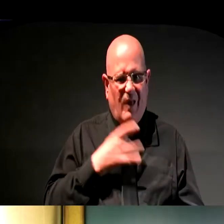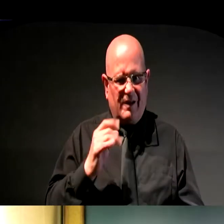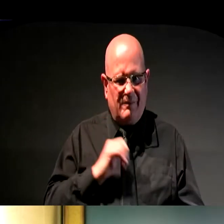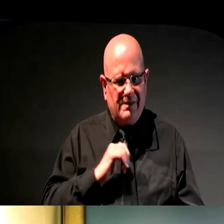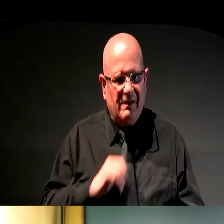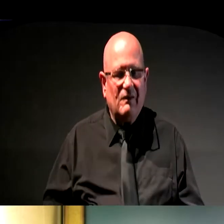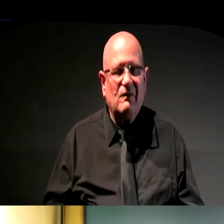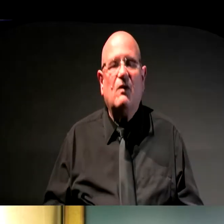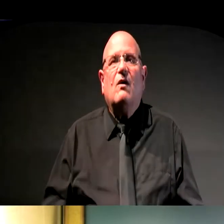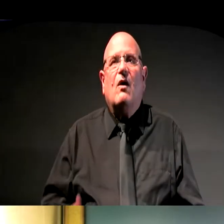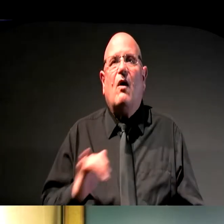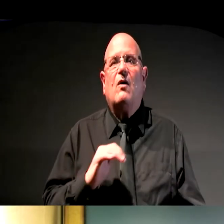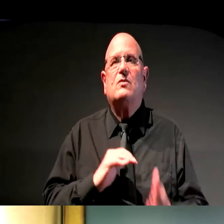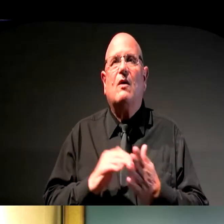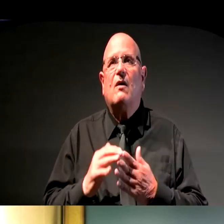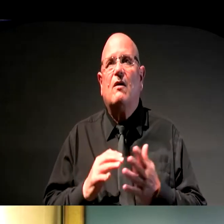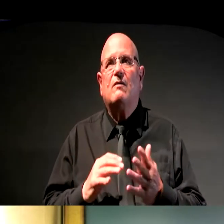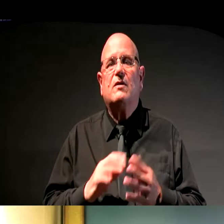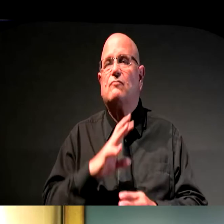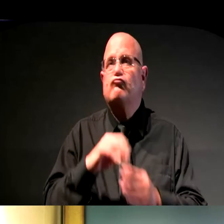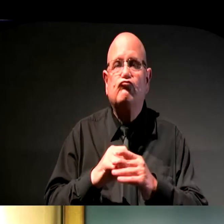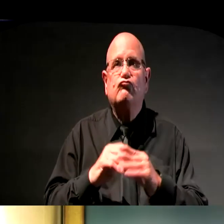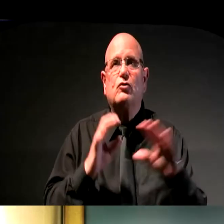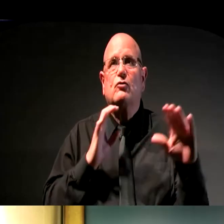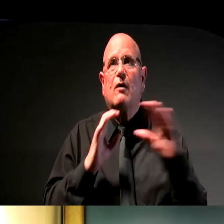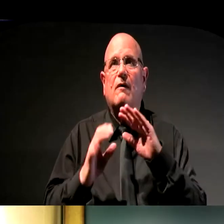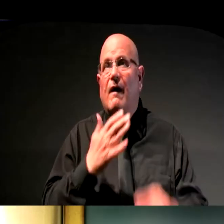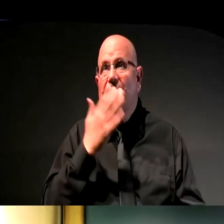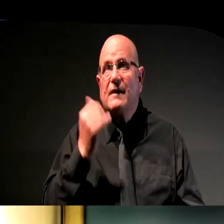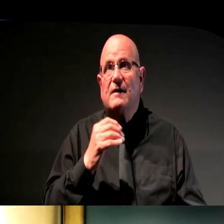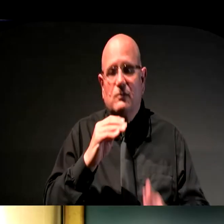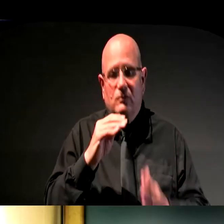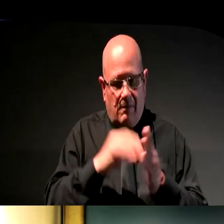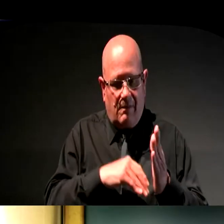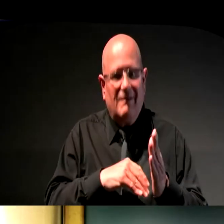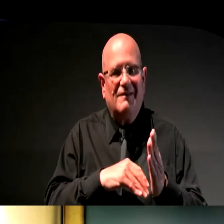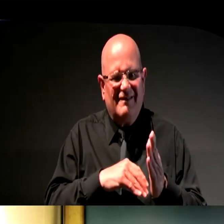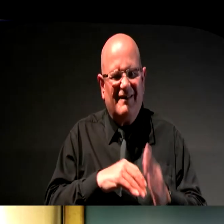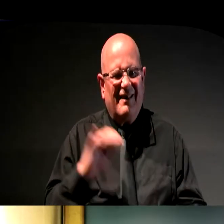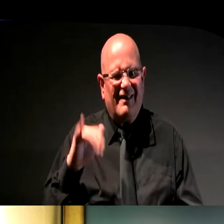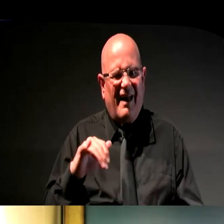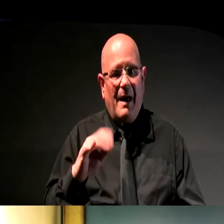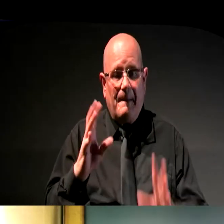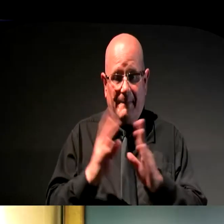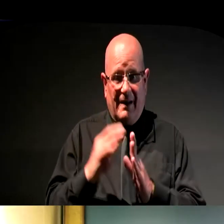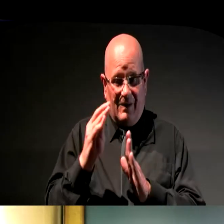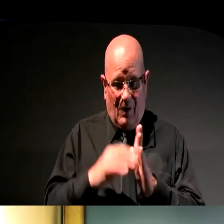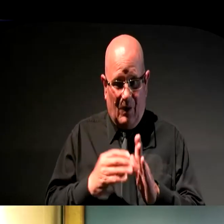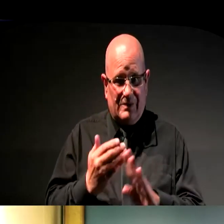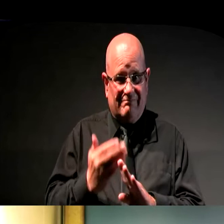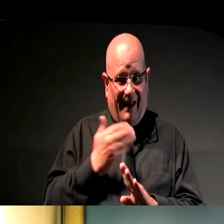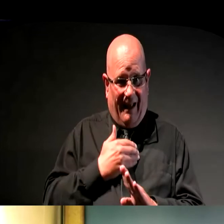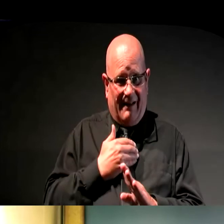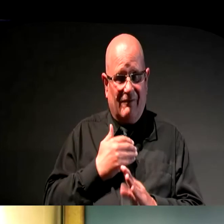also oftentimes get engrossed in the conversation and forget to take my own notes. So when I receive those meeting notes, the meeting agendas, that helps me as